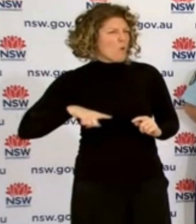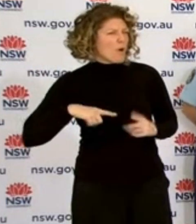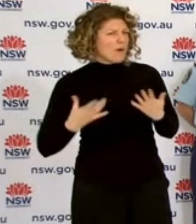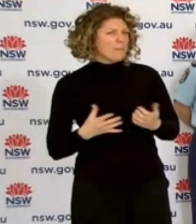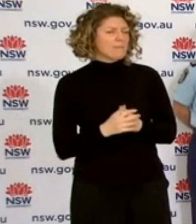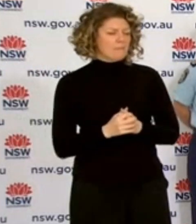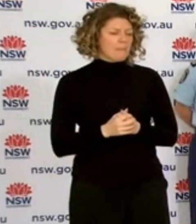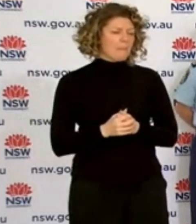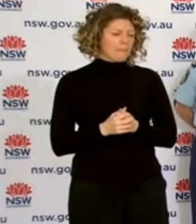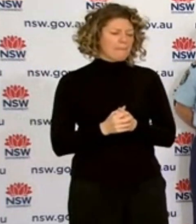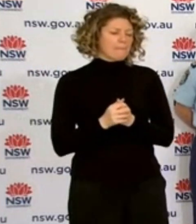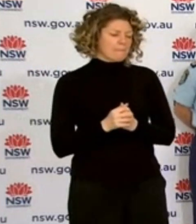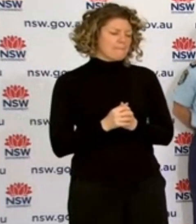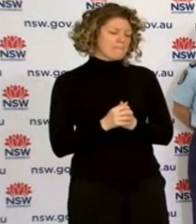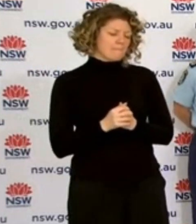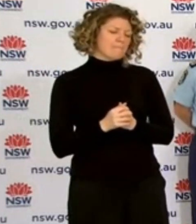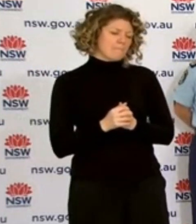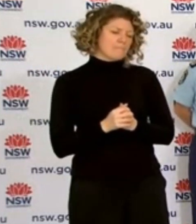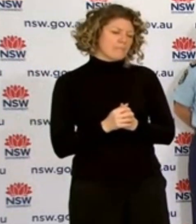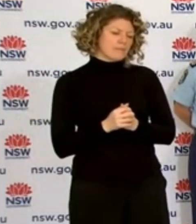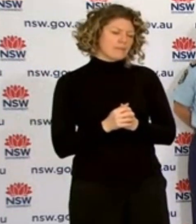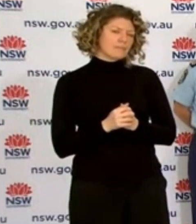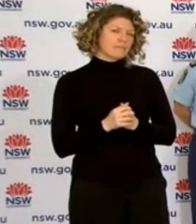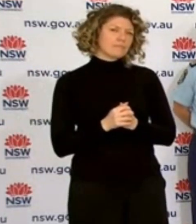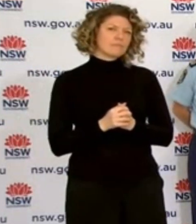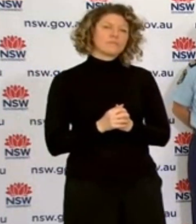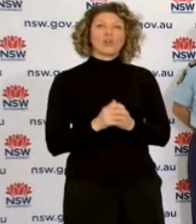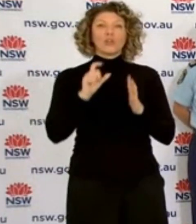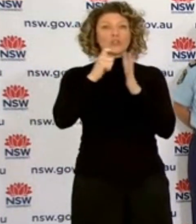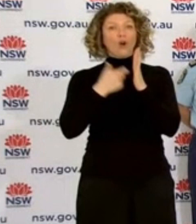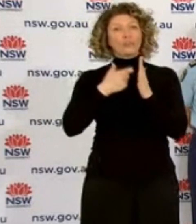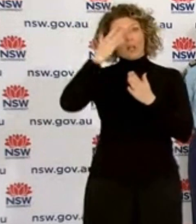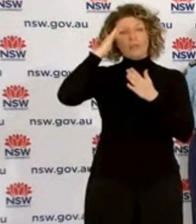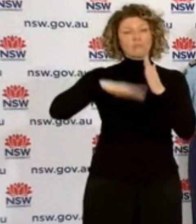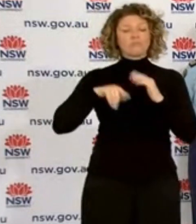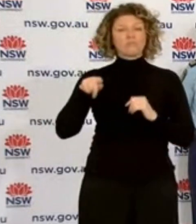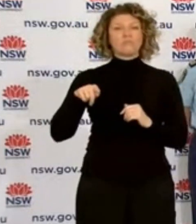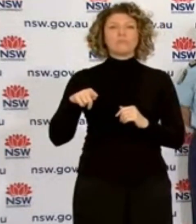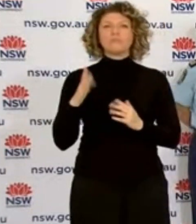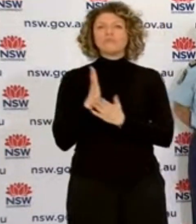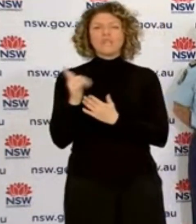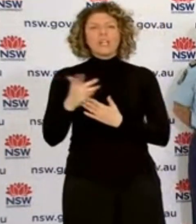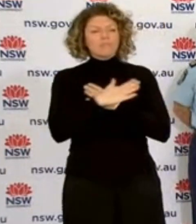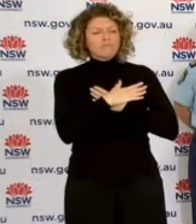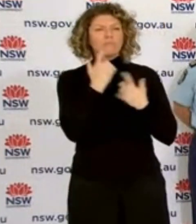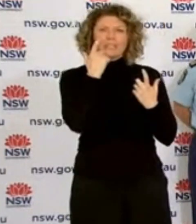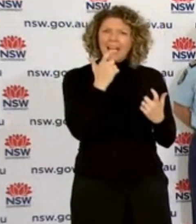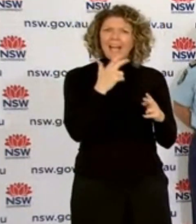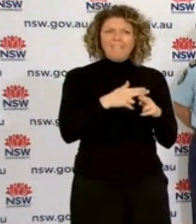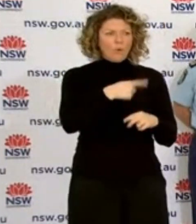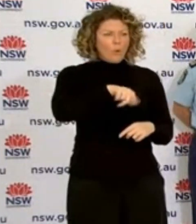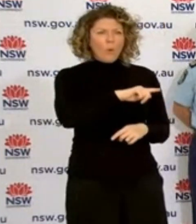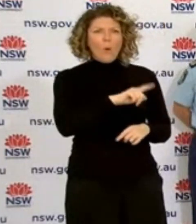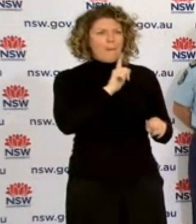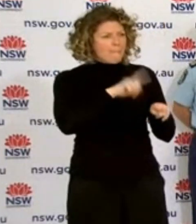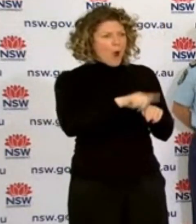So the community should be rest assured that public health doctors are very caring, compassionate, and